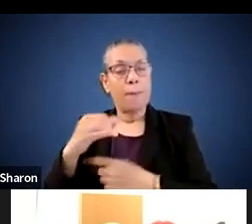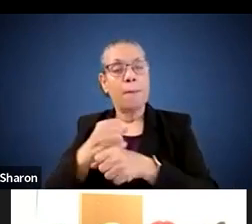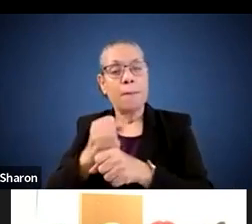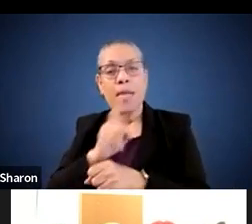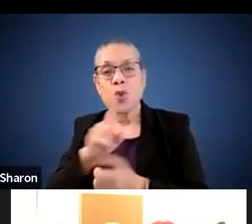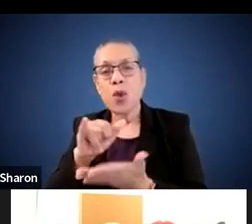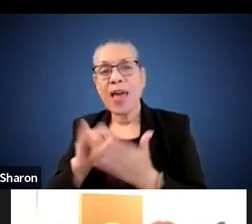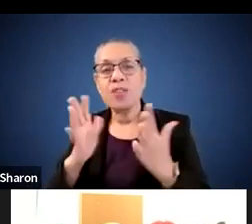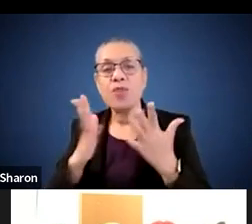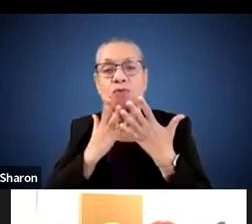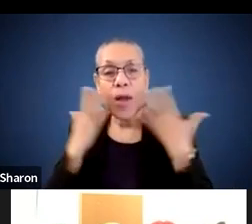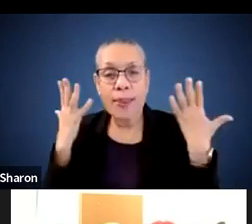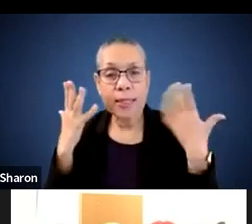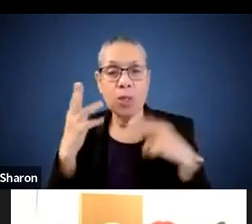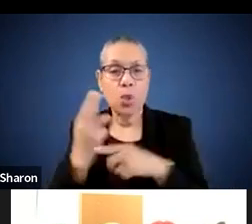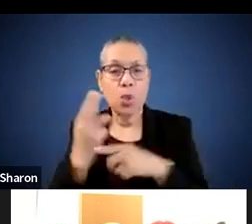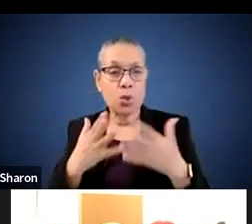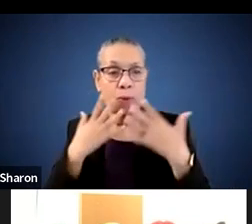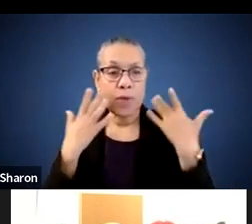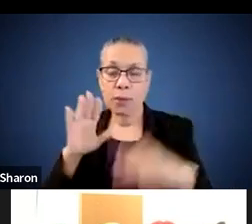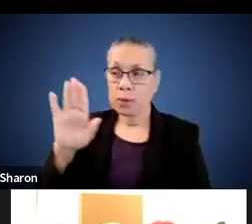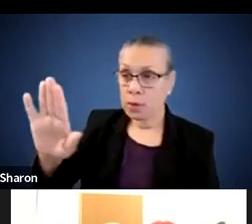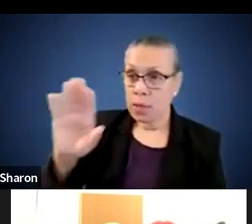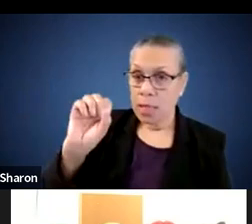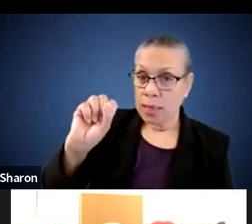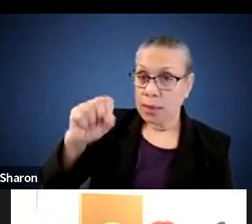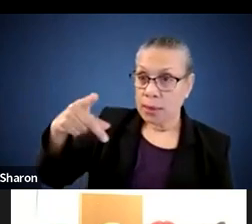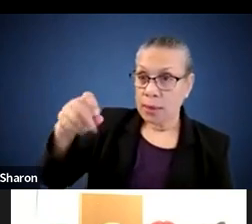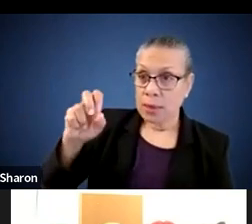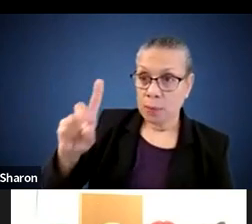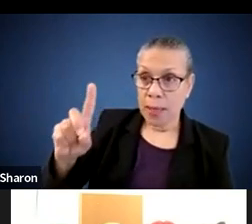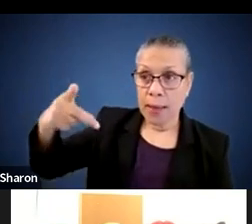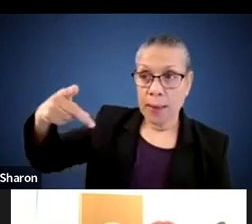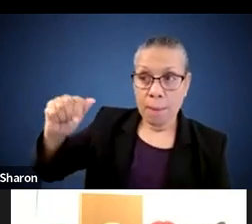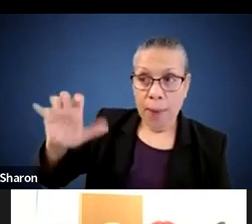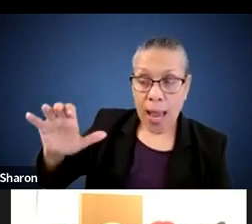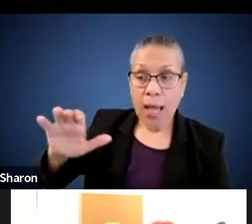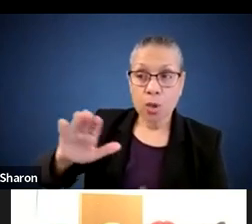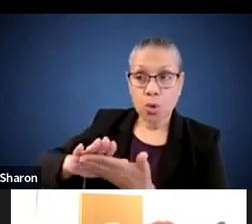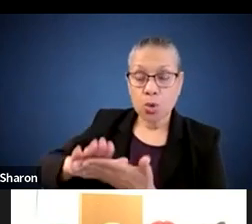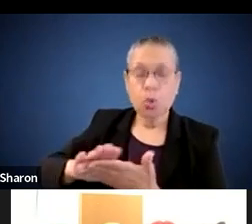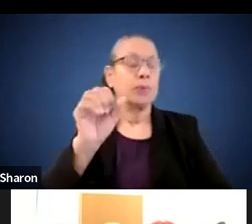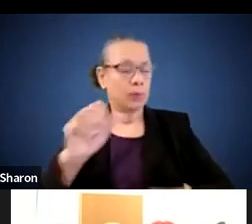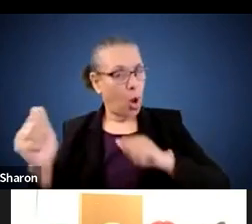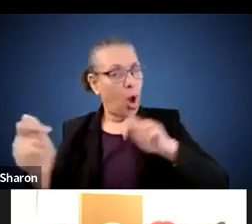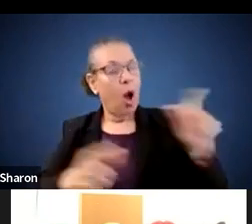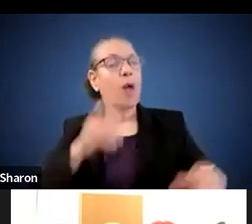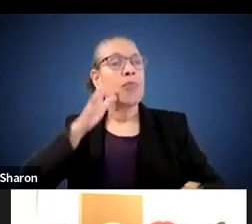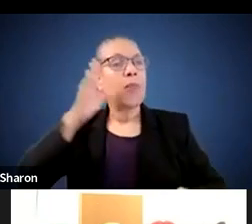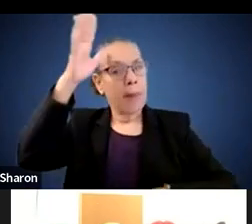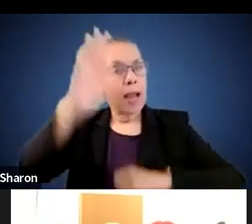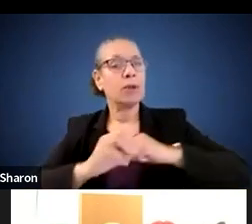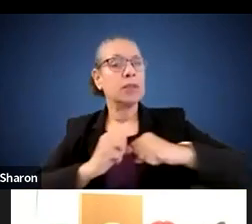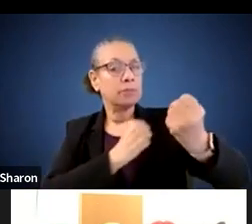and certainly I hope you're including also like sped pack and the school psychology oh yes all of the all of our major parent advocacy